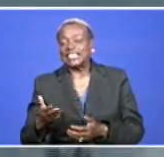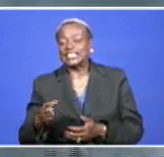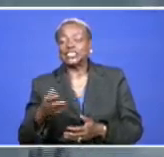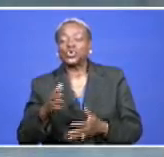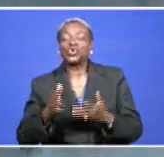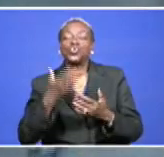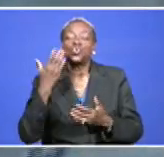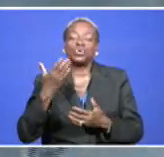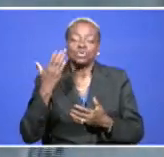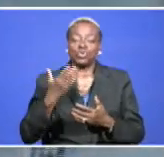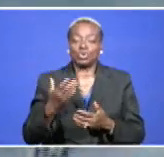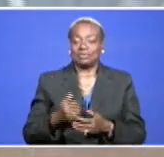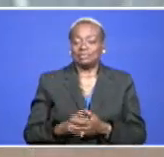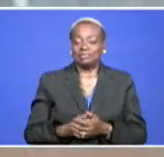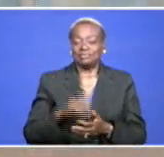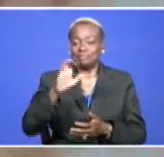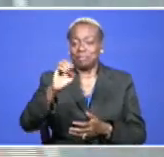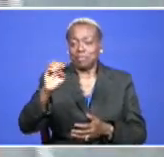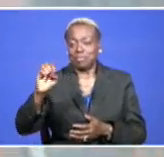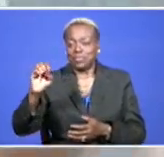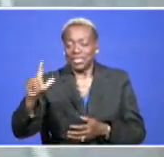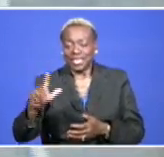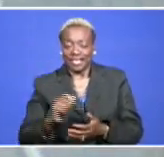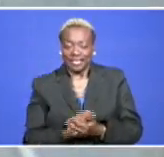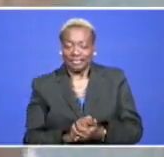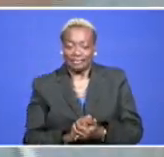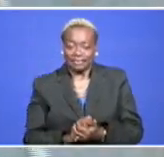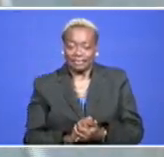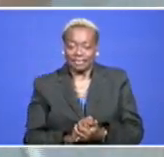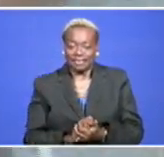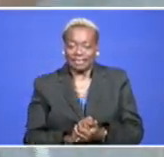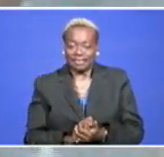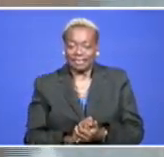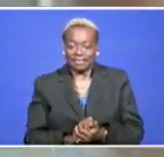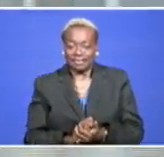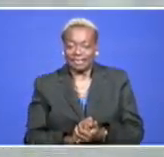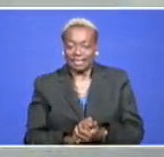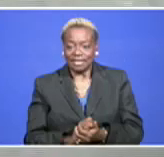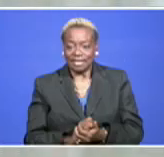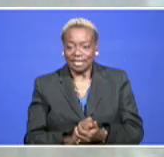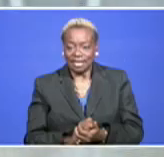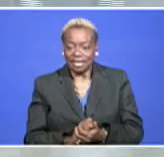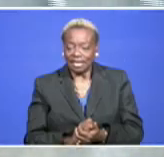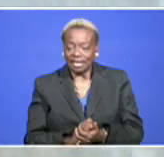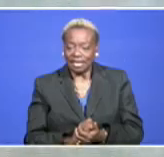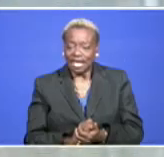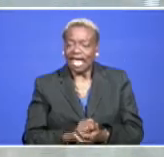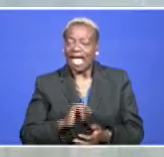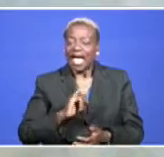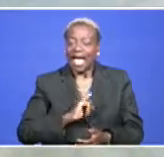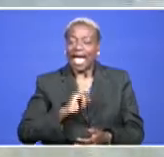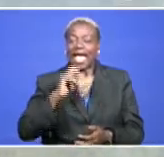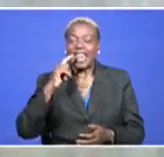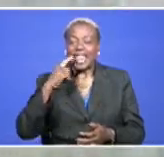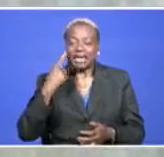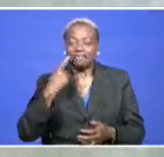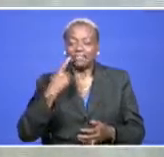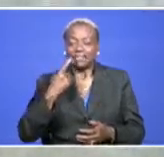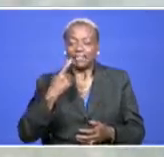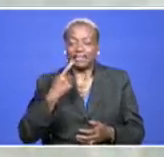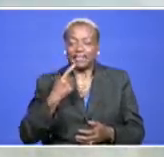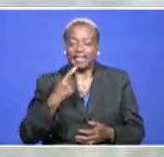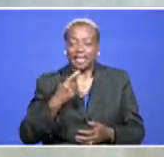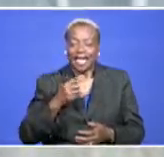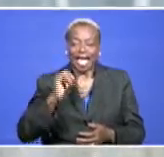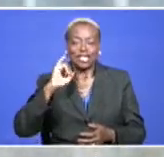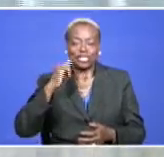your thing's cool, you know what I mean? And I like the melody still steady and the music still good. I ain't laughing, I ain't joking, I ain't singing, I ain't smoking, I just trying to hide